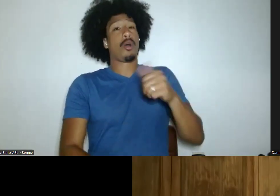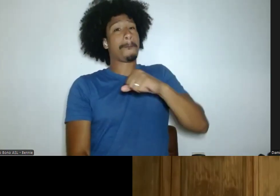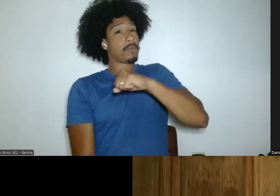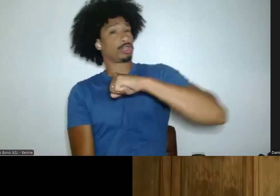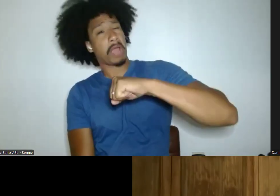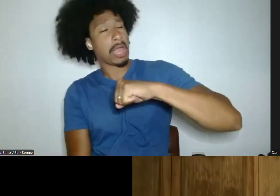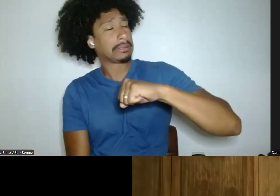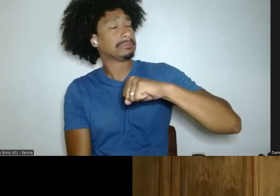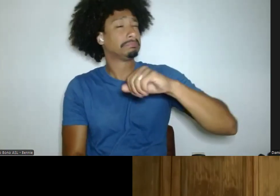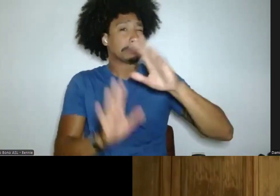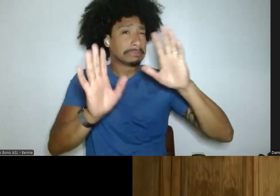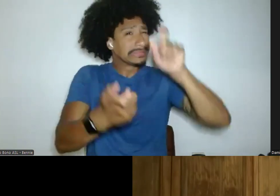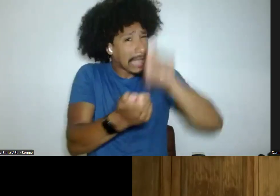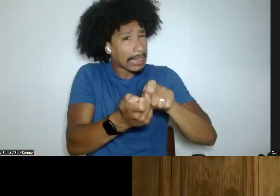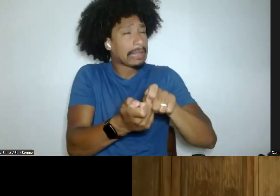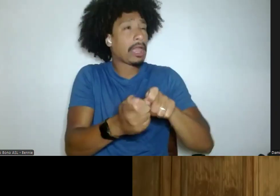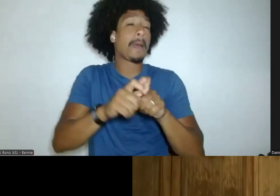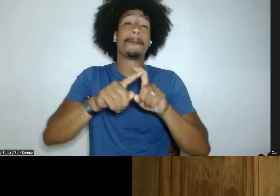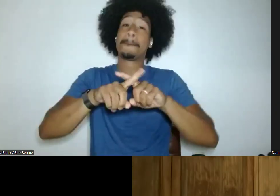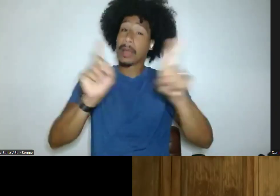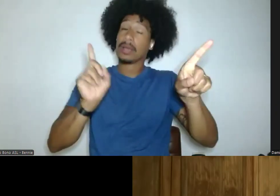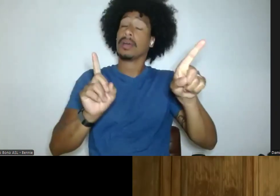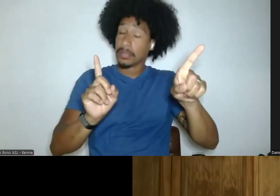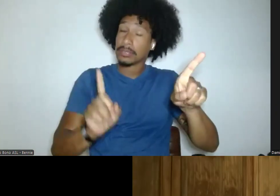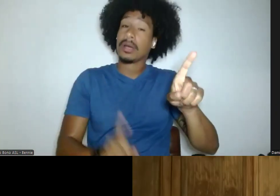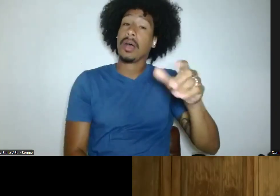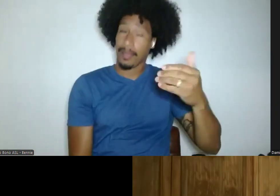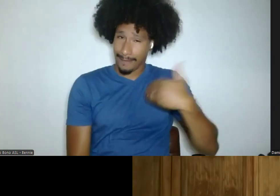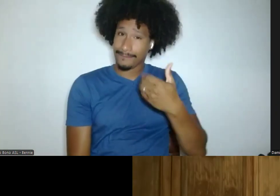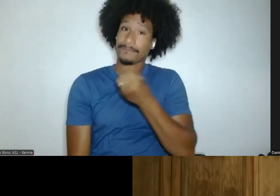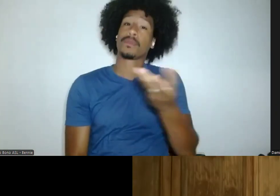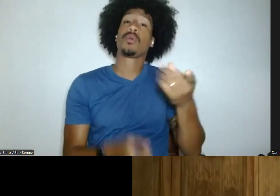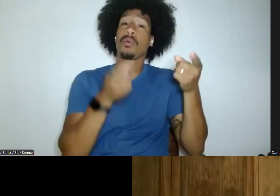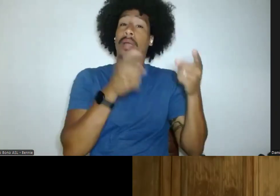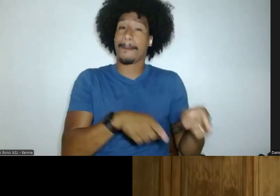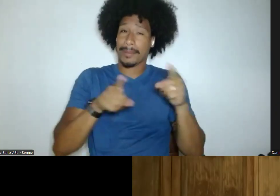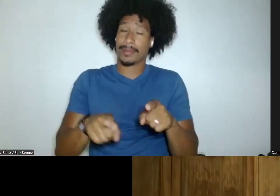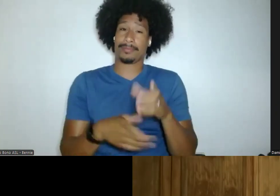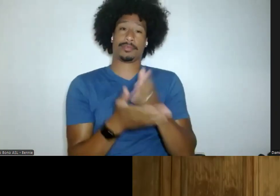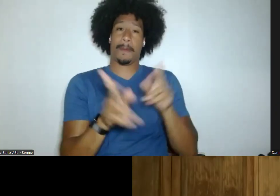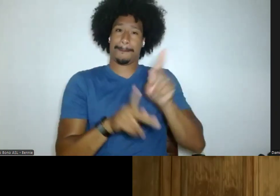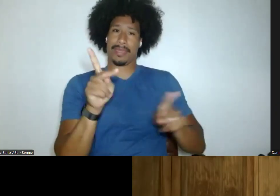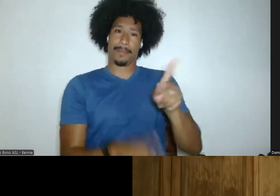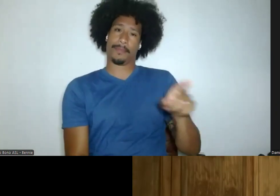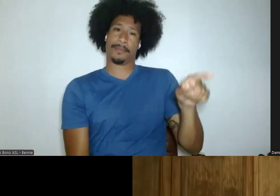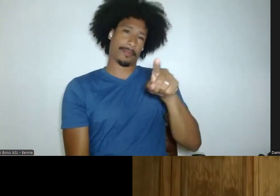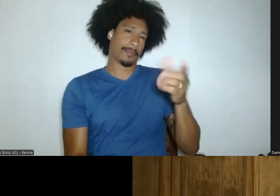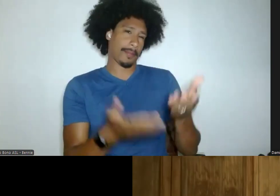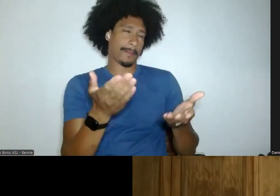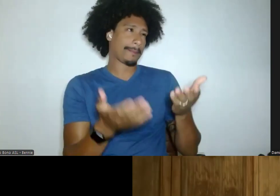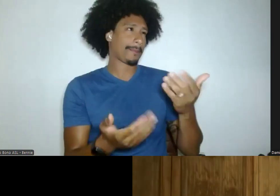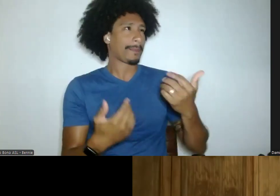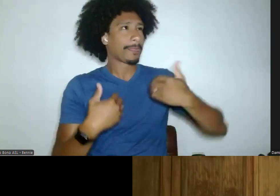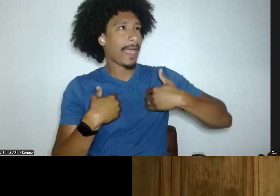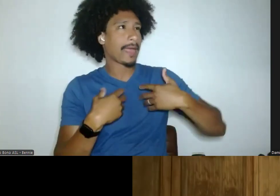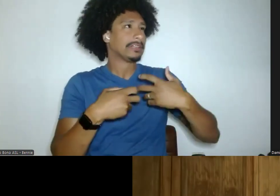there has been a couple of instances where people have had maybe a little bit of difficulty getting their